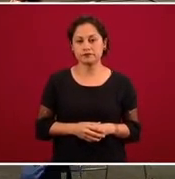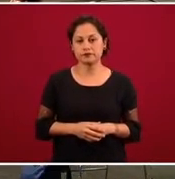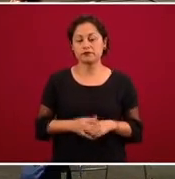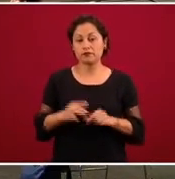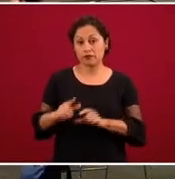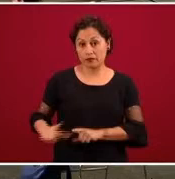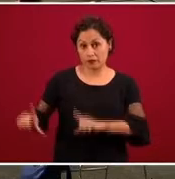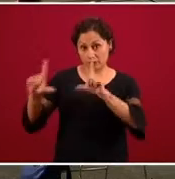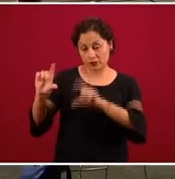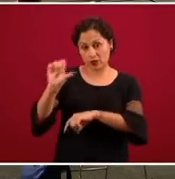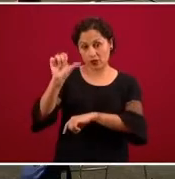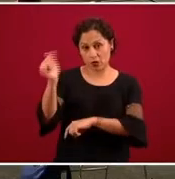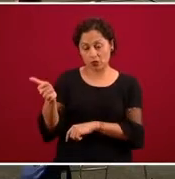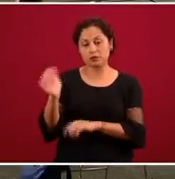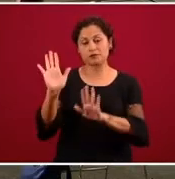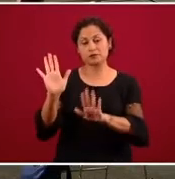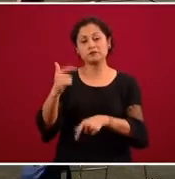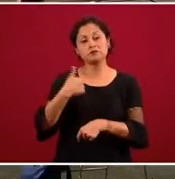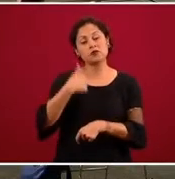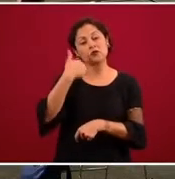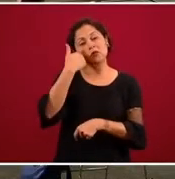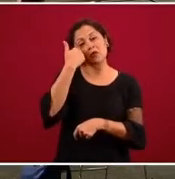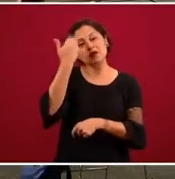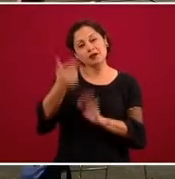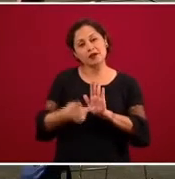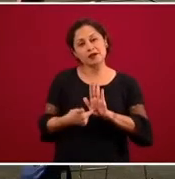I'd also like to share something with you.